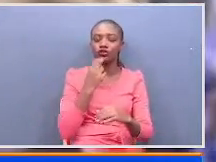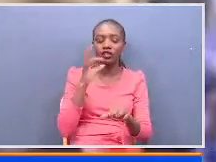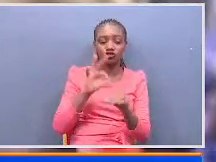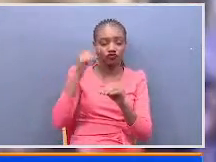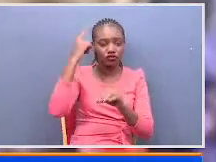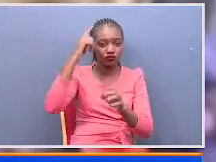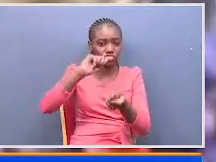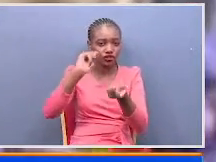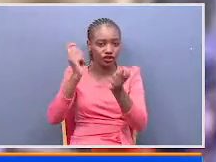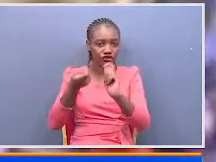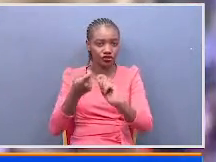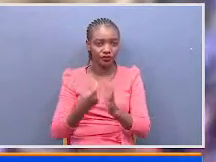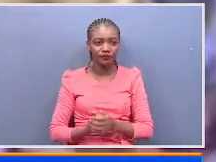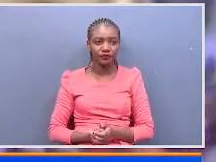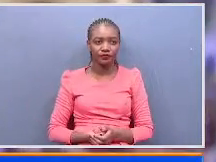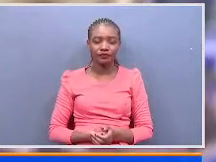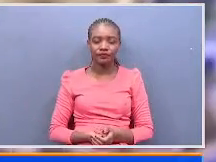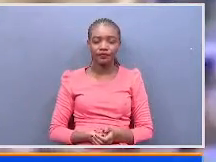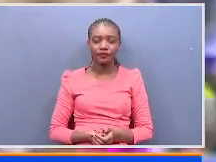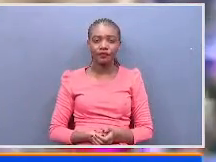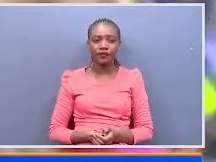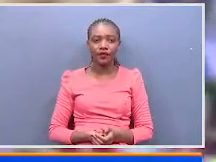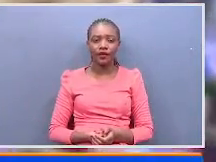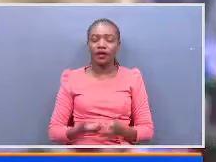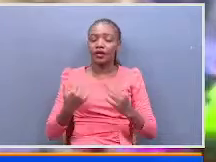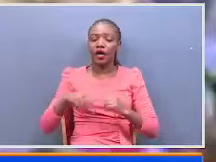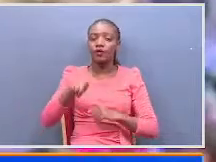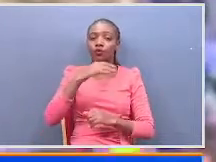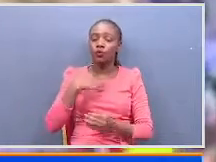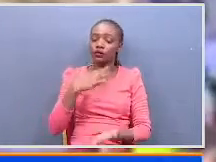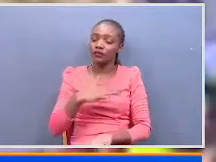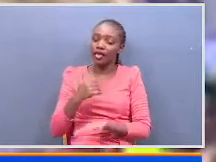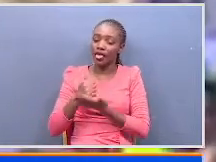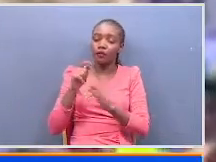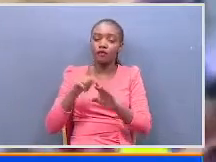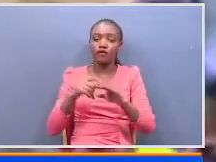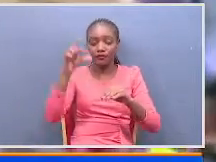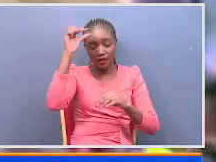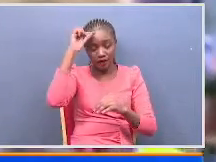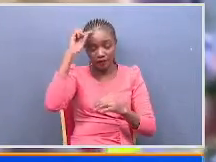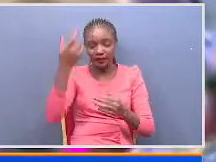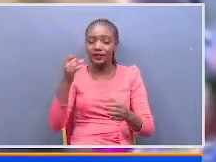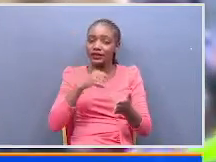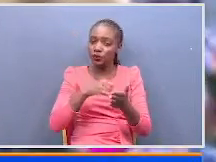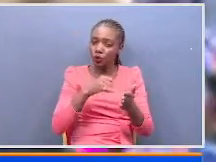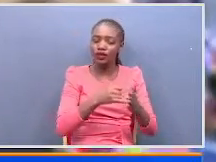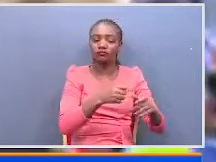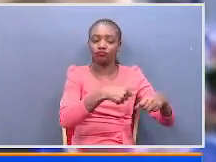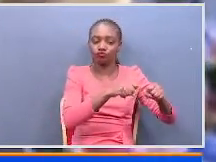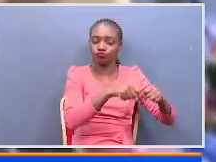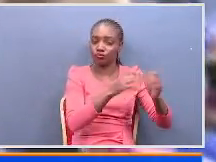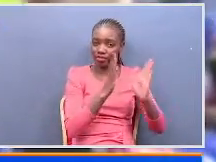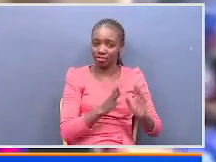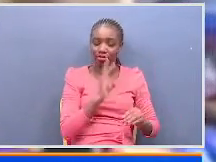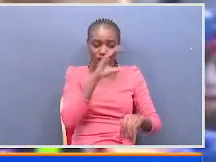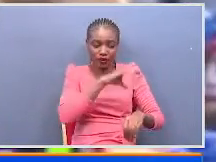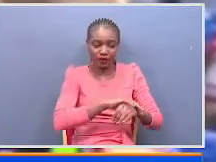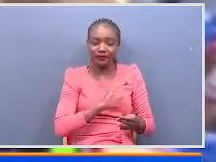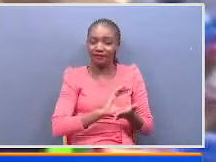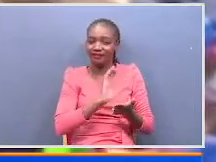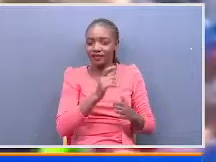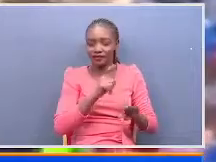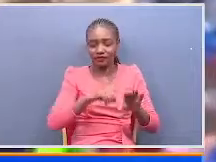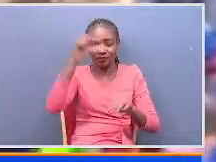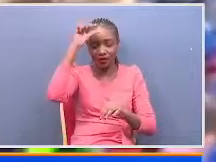change. Wajua kali watupada msaada kwa serikali na watu wa boda boda. Watupada msaada kwa toa